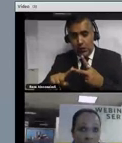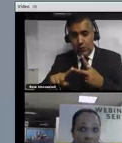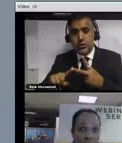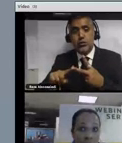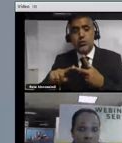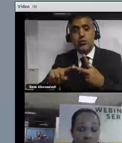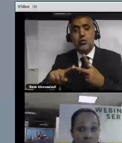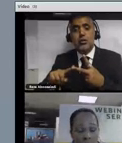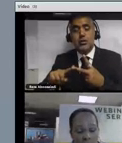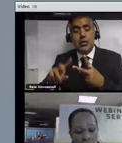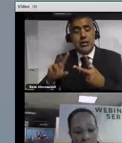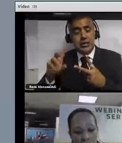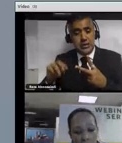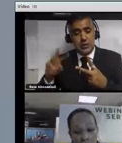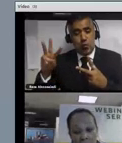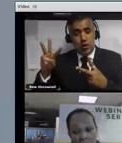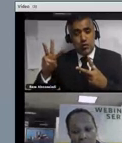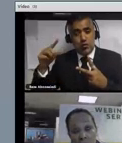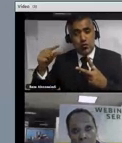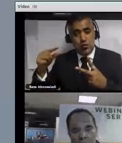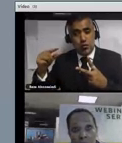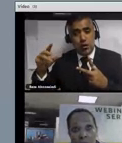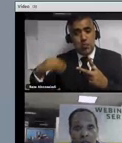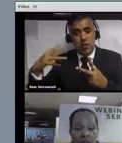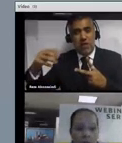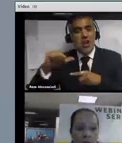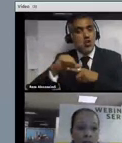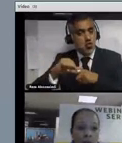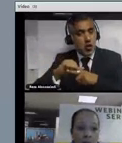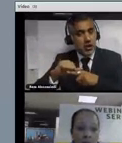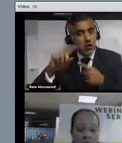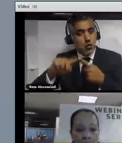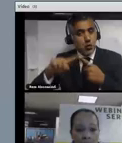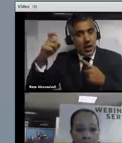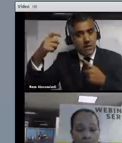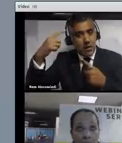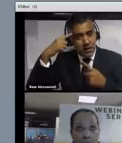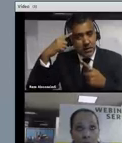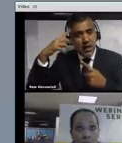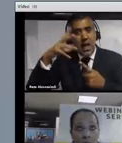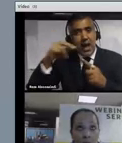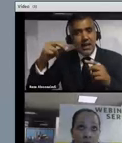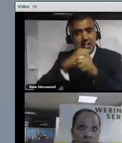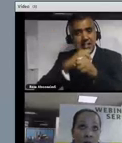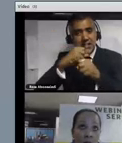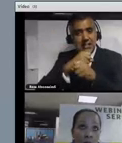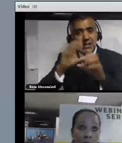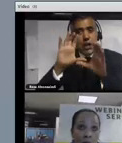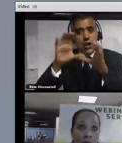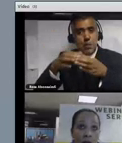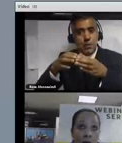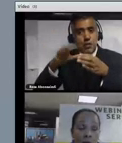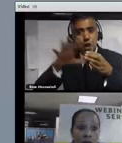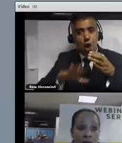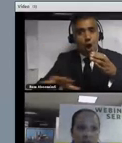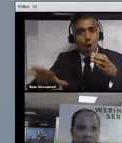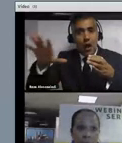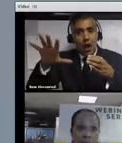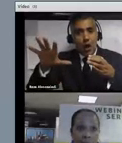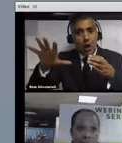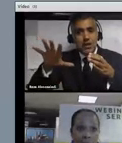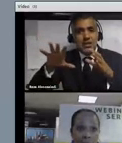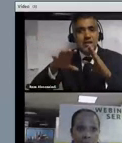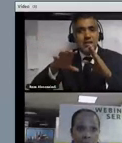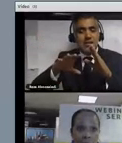Group was, does the Washington Group provide training to governments and statistical commissions around